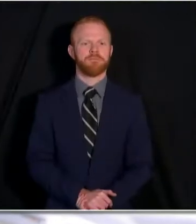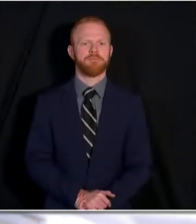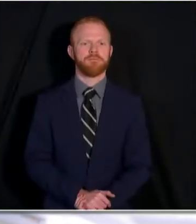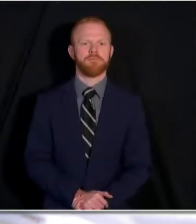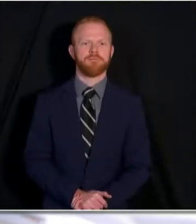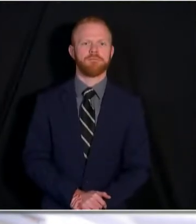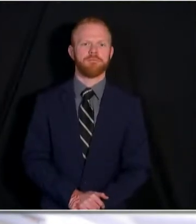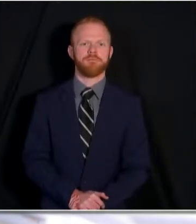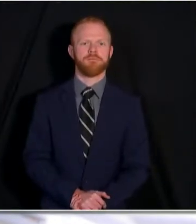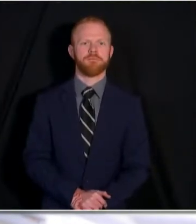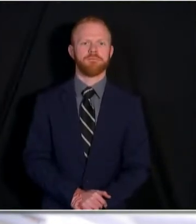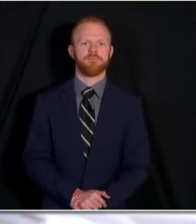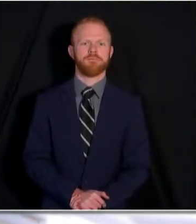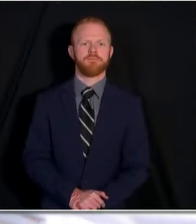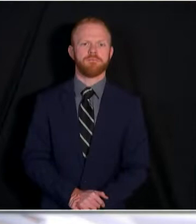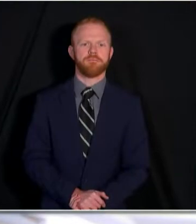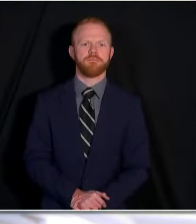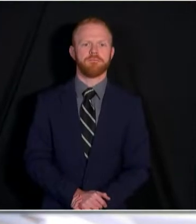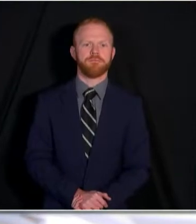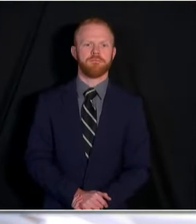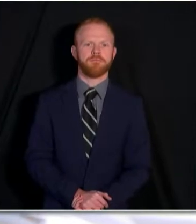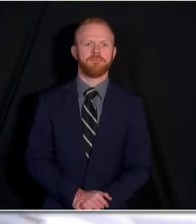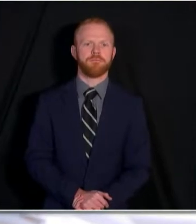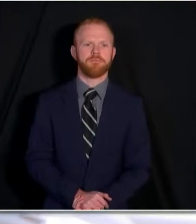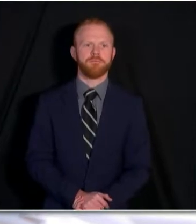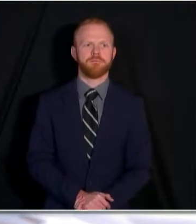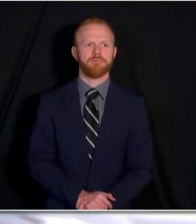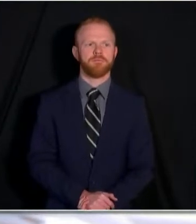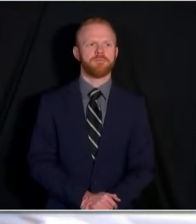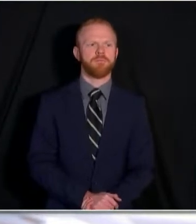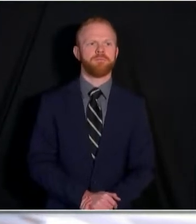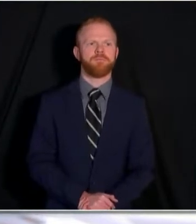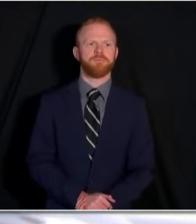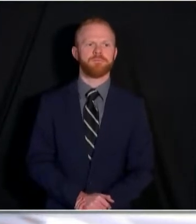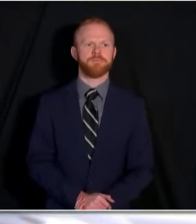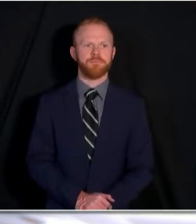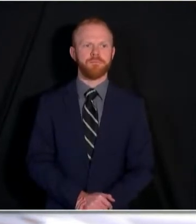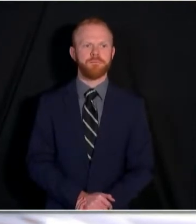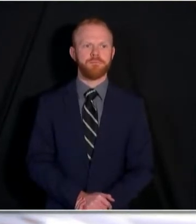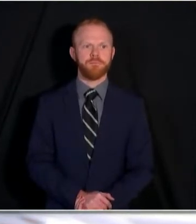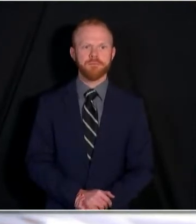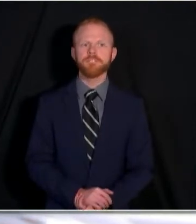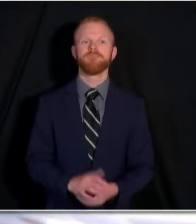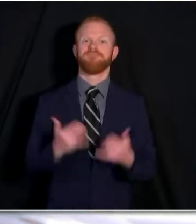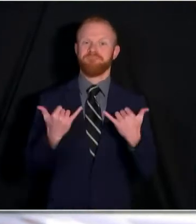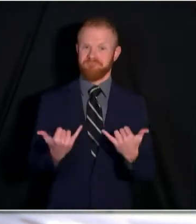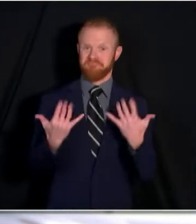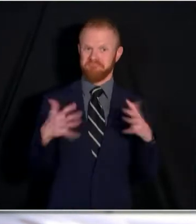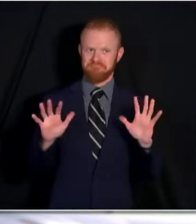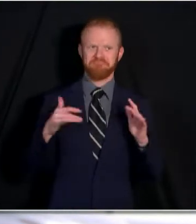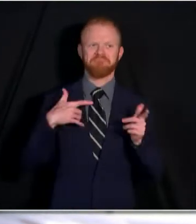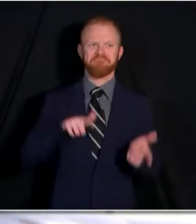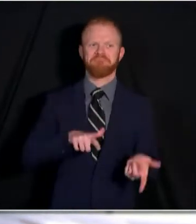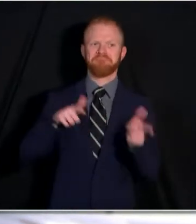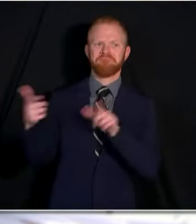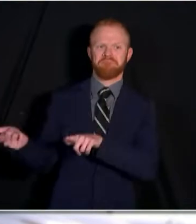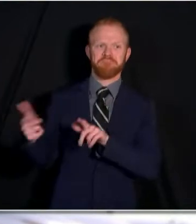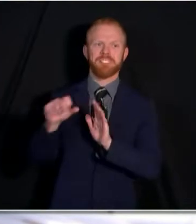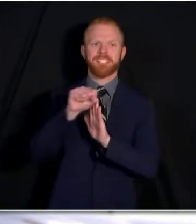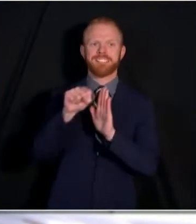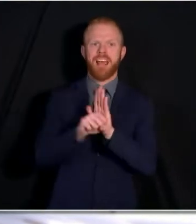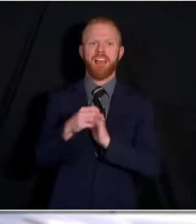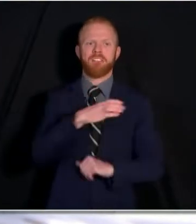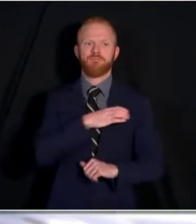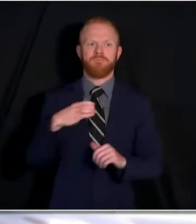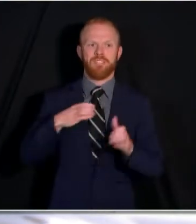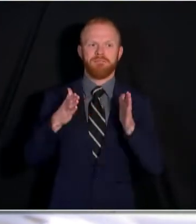Y más vida a nuestra comunidad. So with that, let me pass it over to Wendy Carrillo, a great assembly member and an amazing